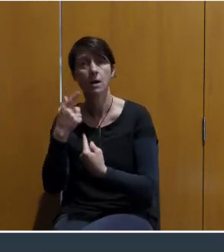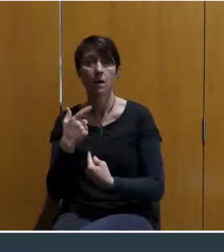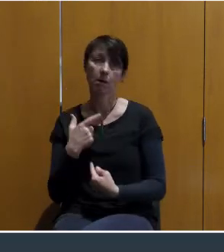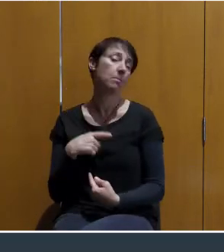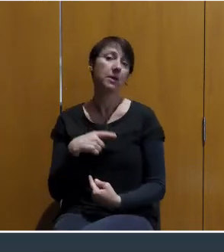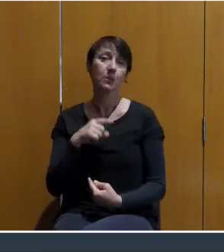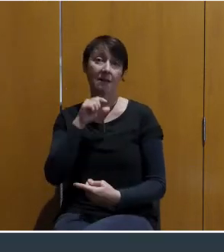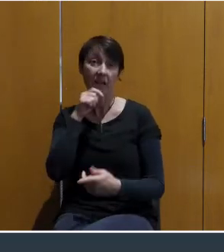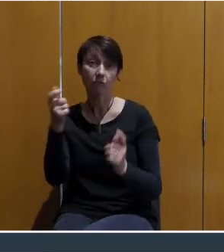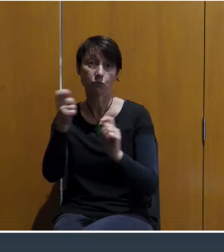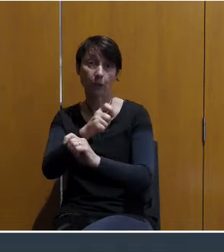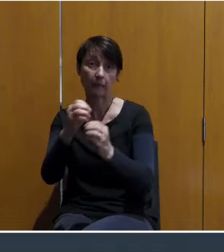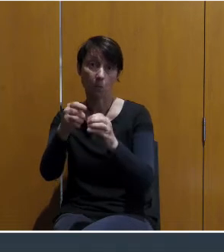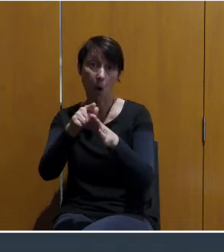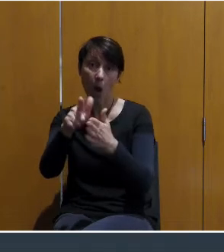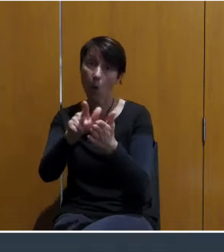not for the better.